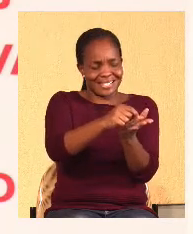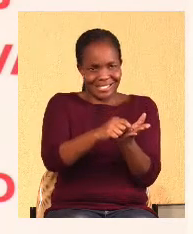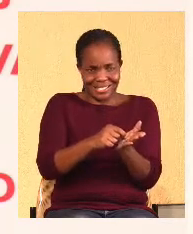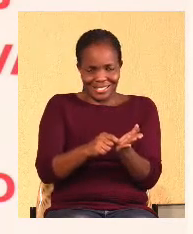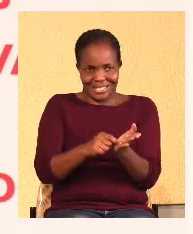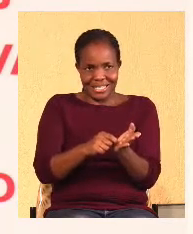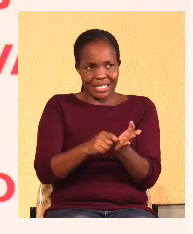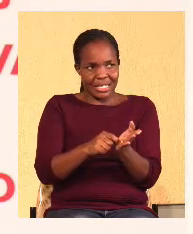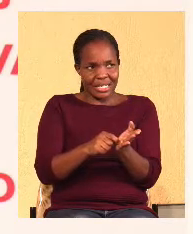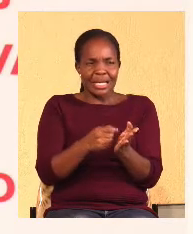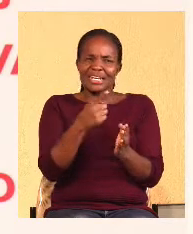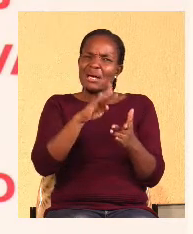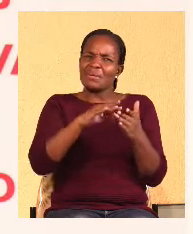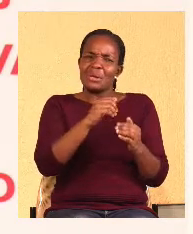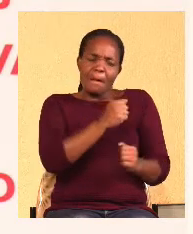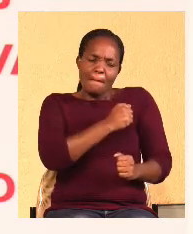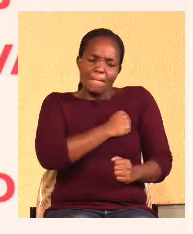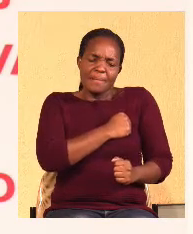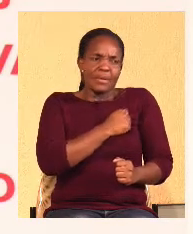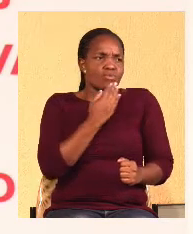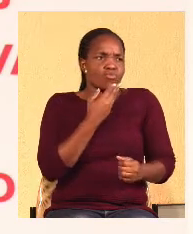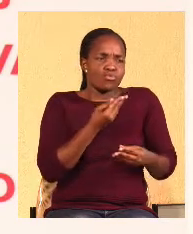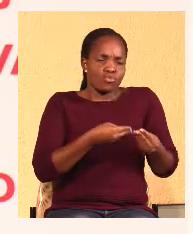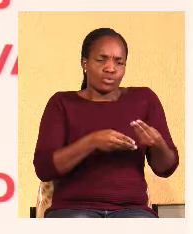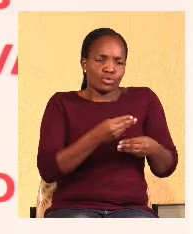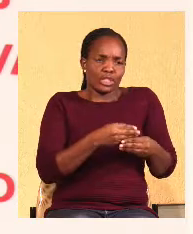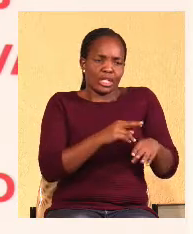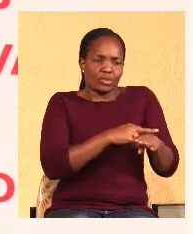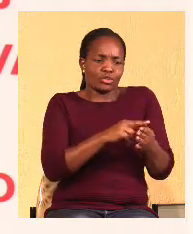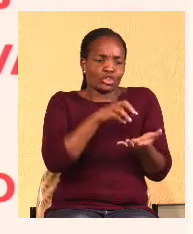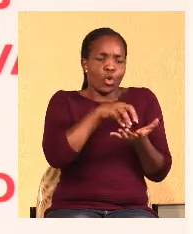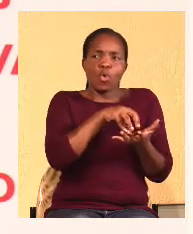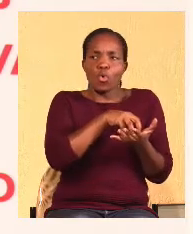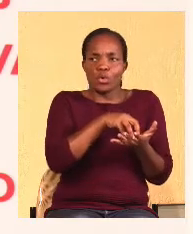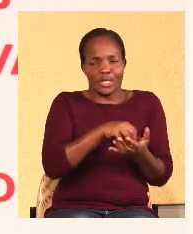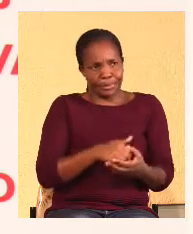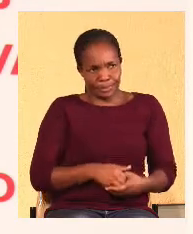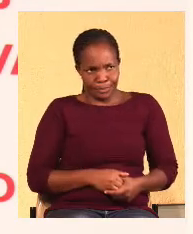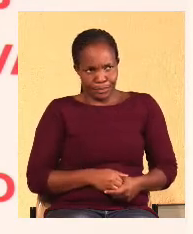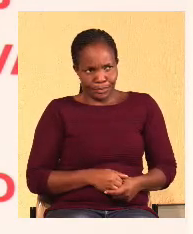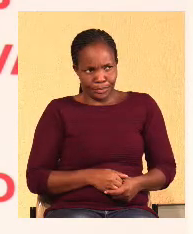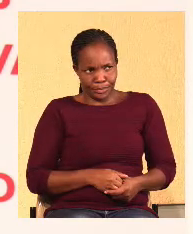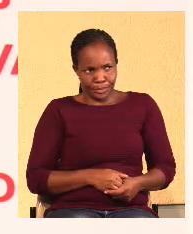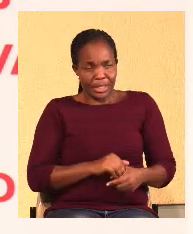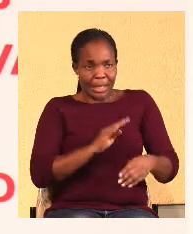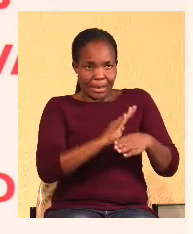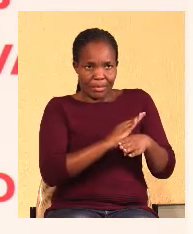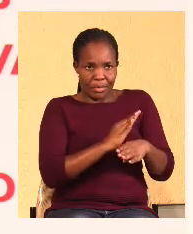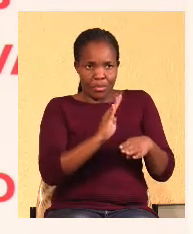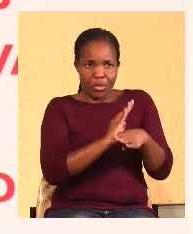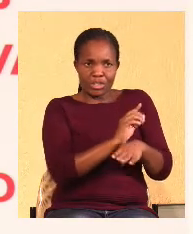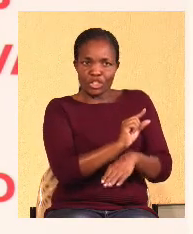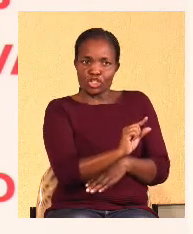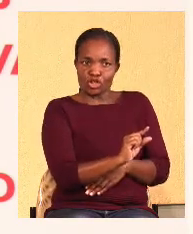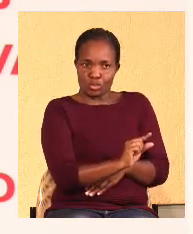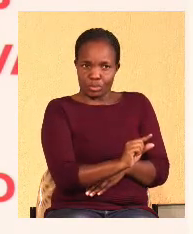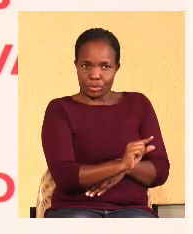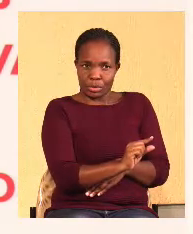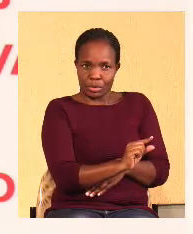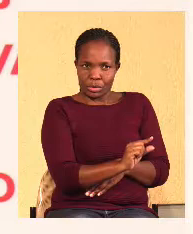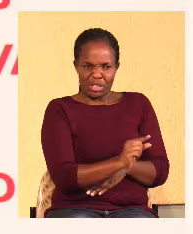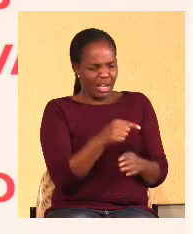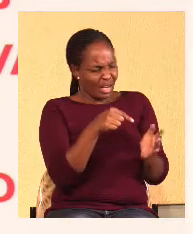to the meme that is selling fat cakes, because she's also an informal trader, does it mean